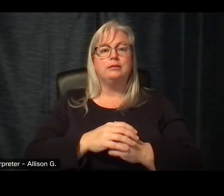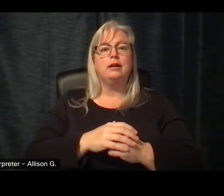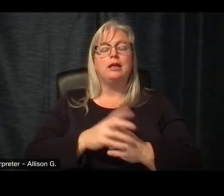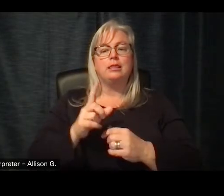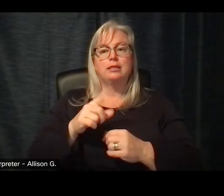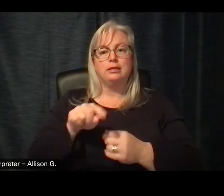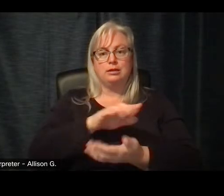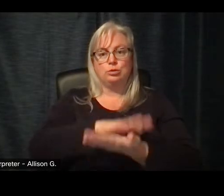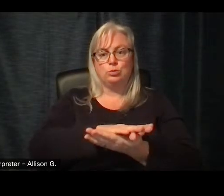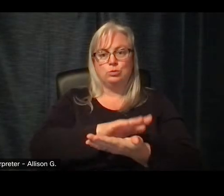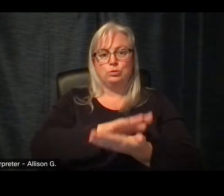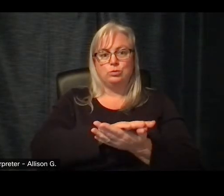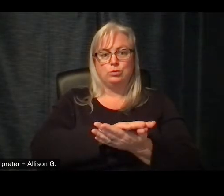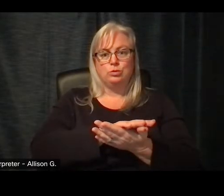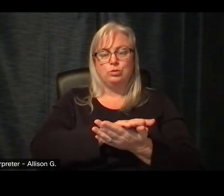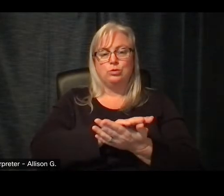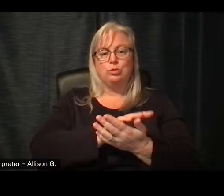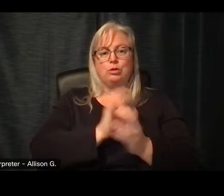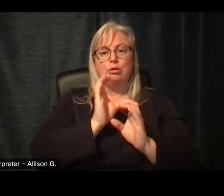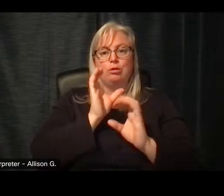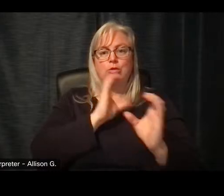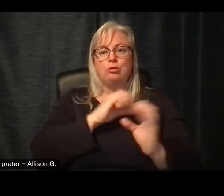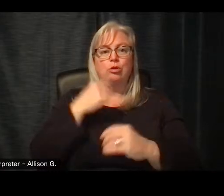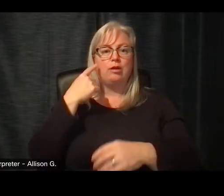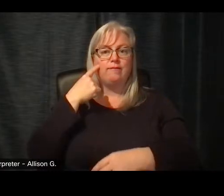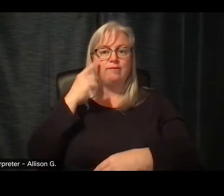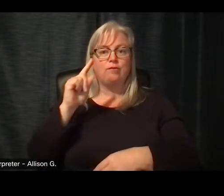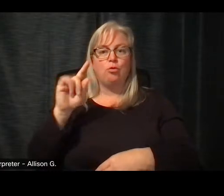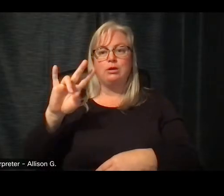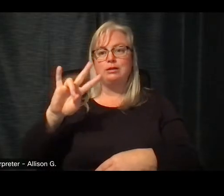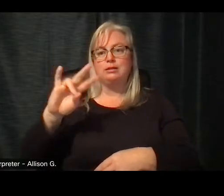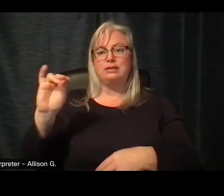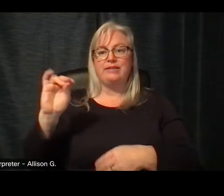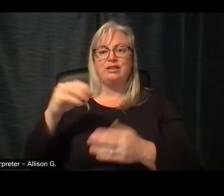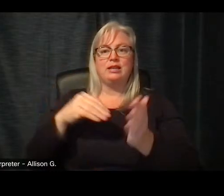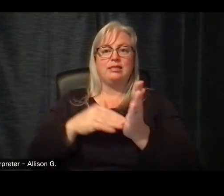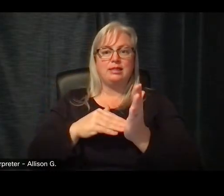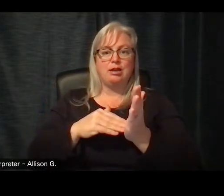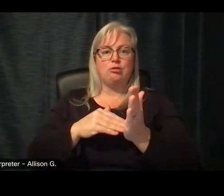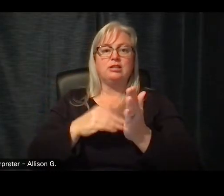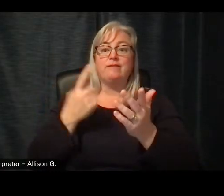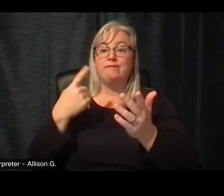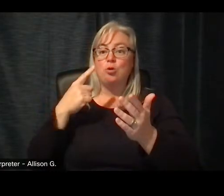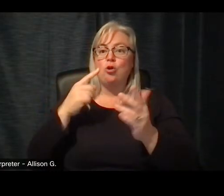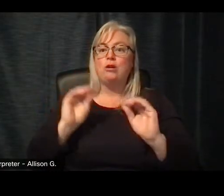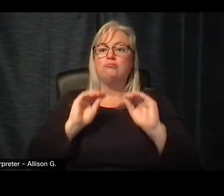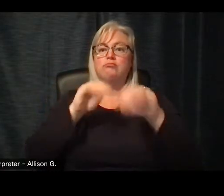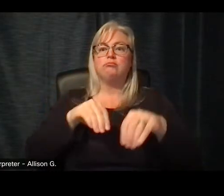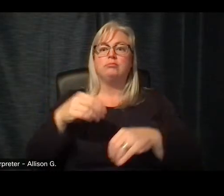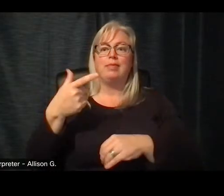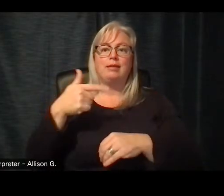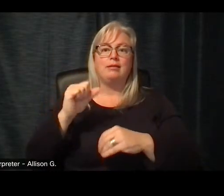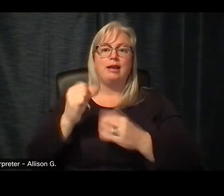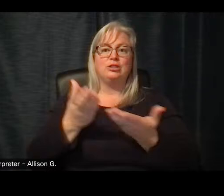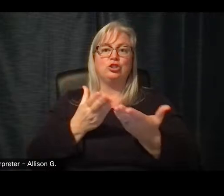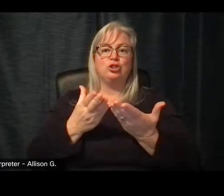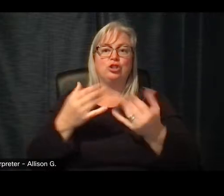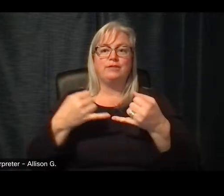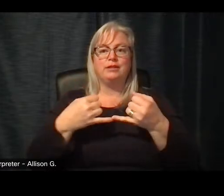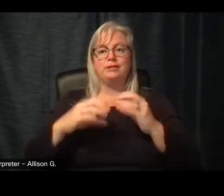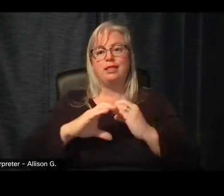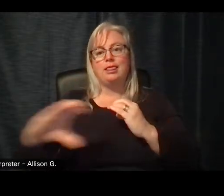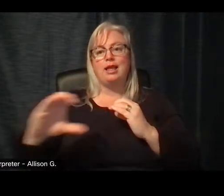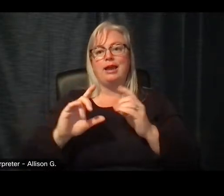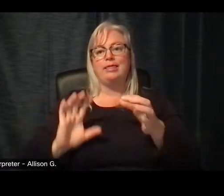they are looking for $70,000 to install the gas service line that goes to the Taylor